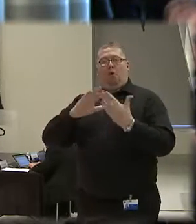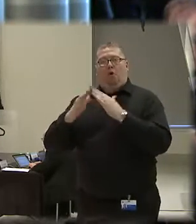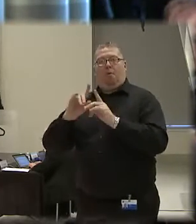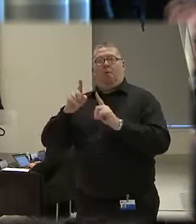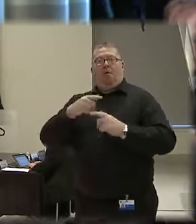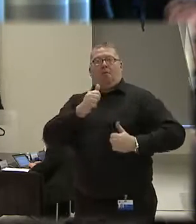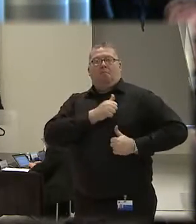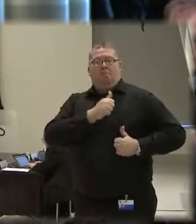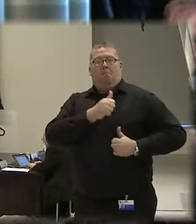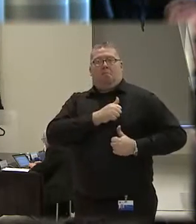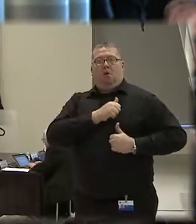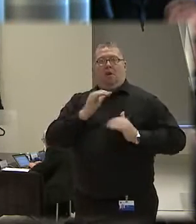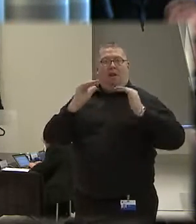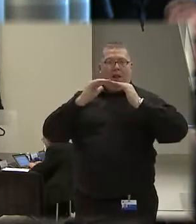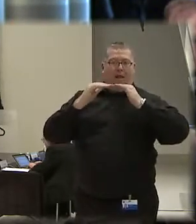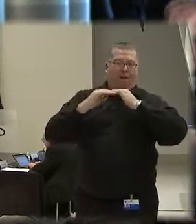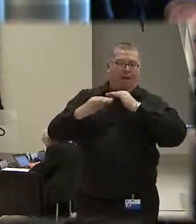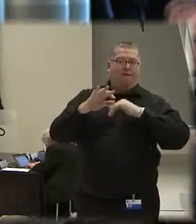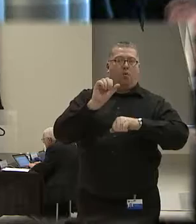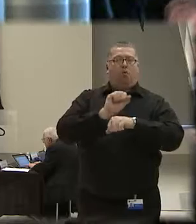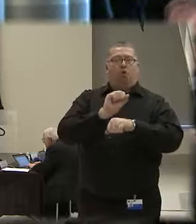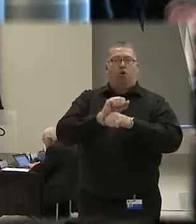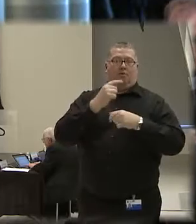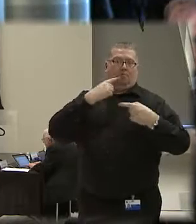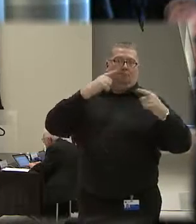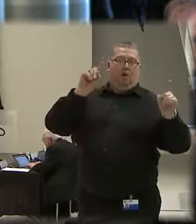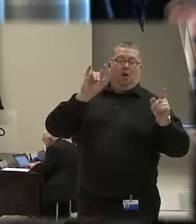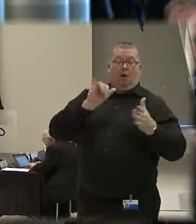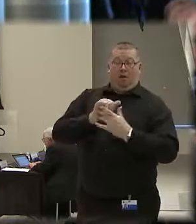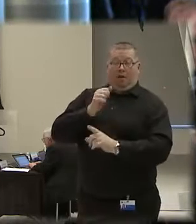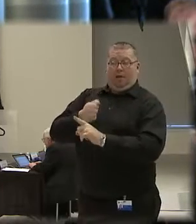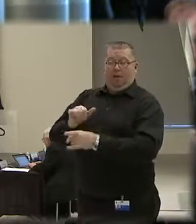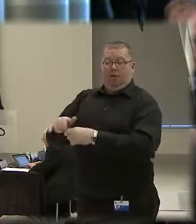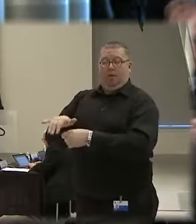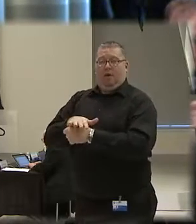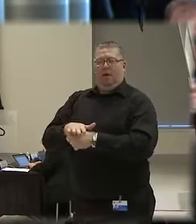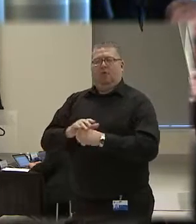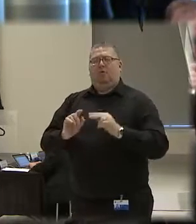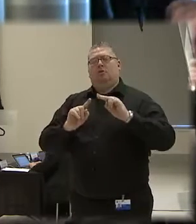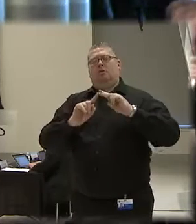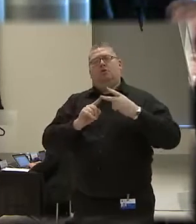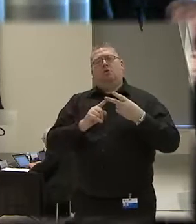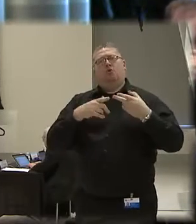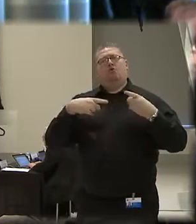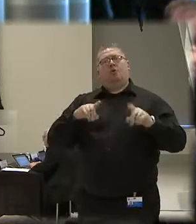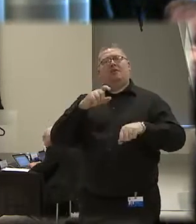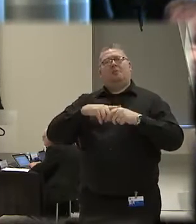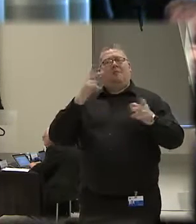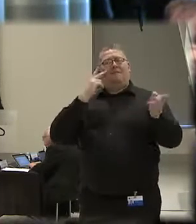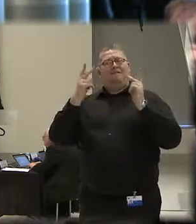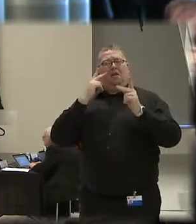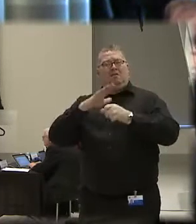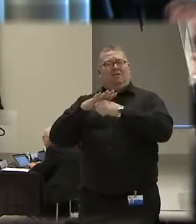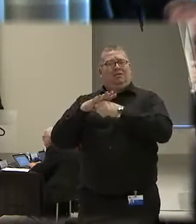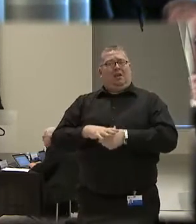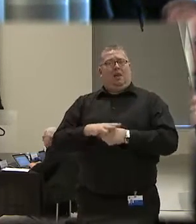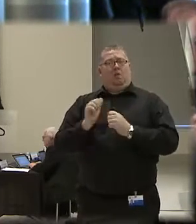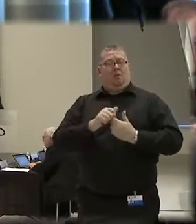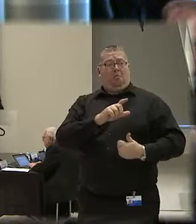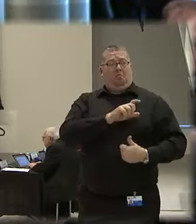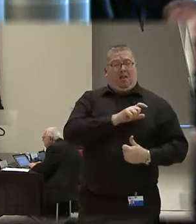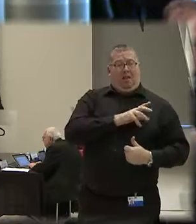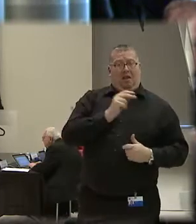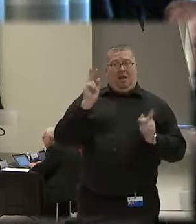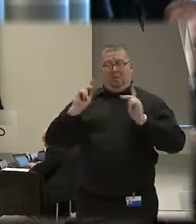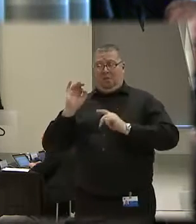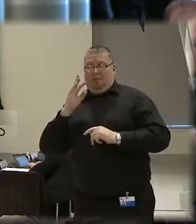militarization takes place in these neighborhoods. 2, during times of visible tension between police and communities of